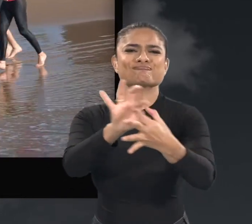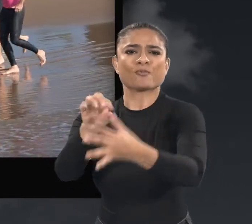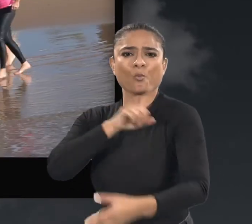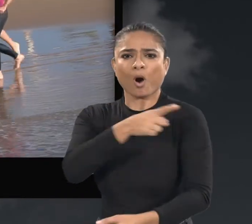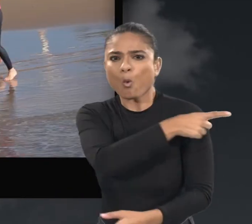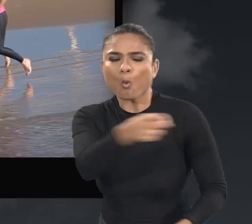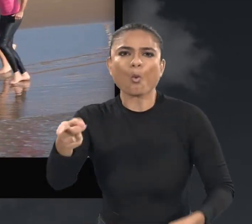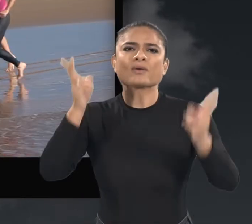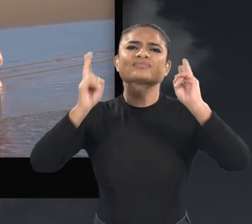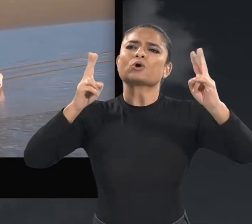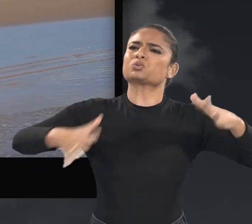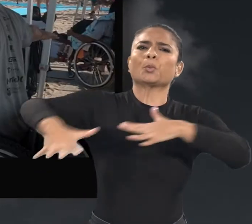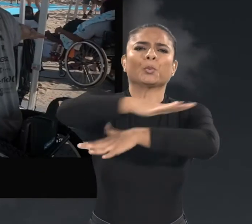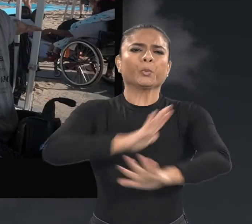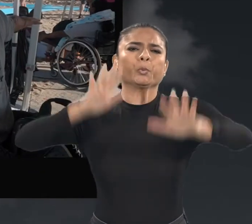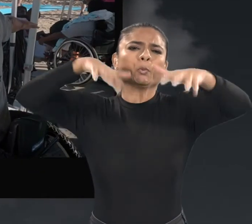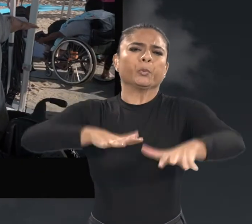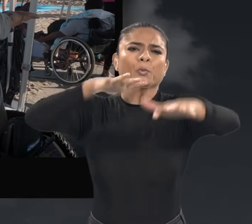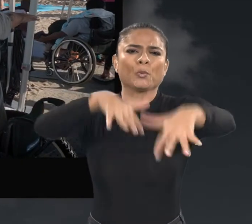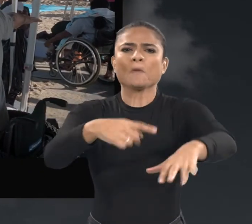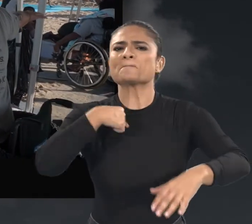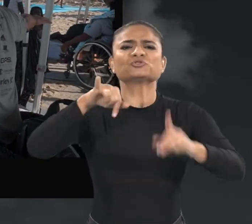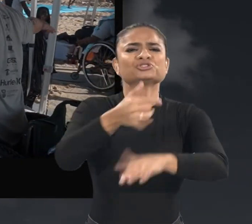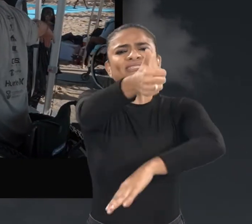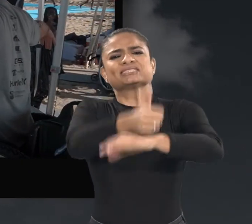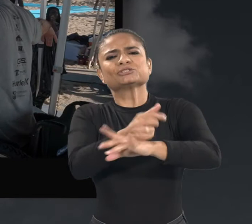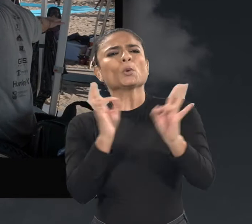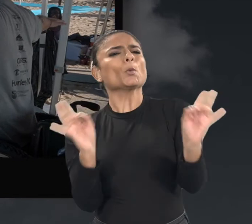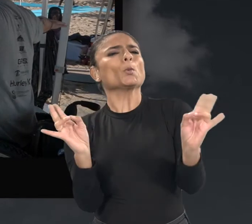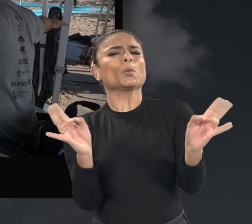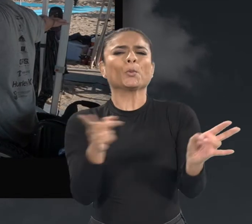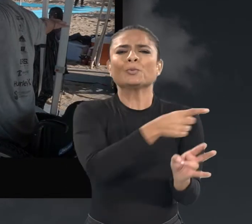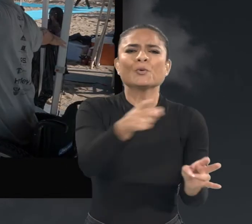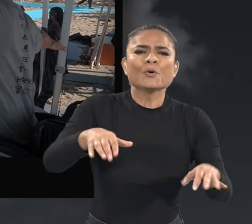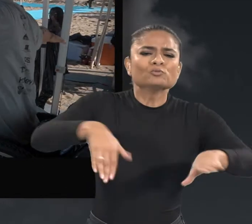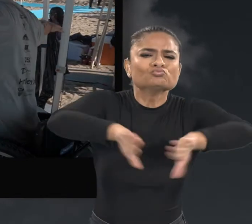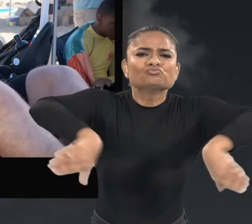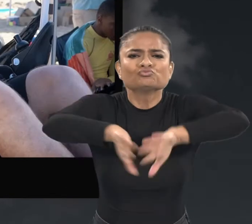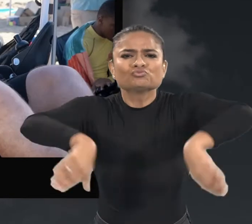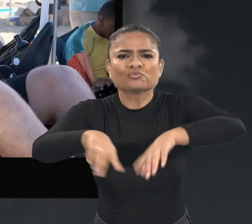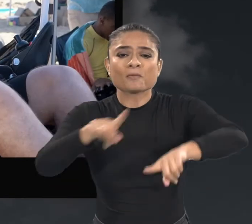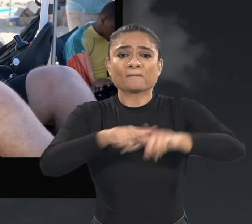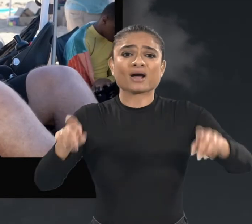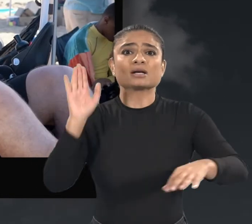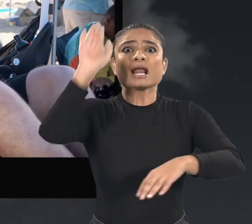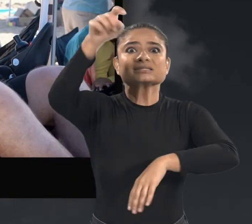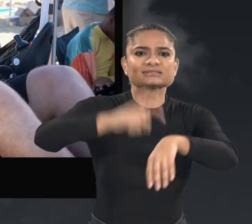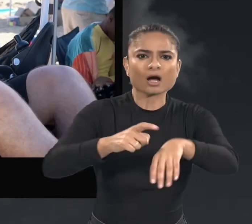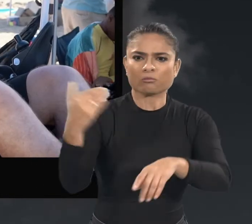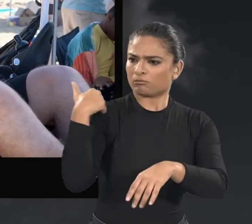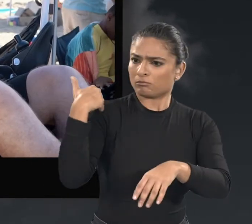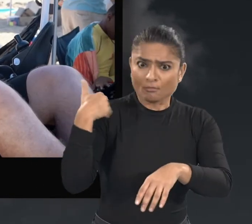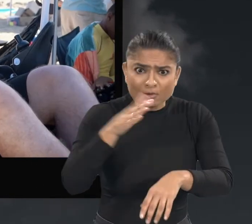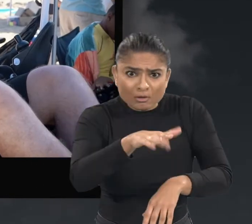were of the nature that theirs were, and so I just sat off to the side in the shade and watched them. And next thing, one of the